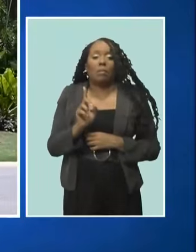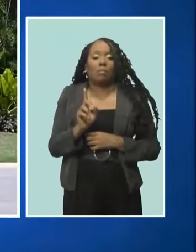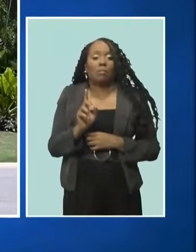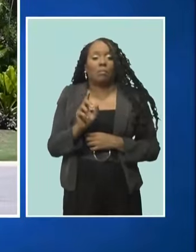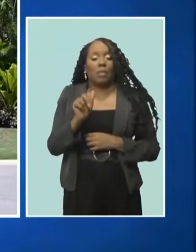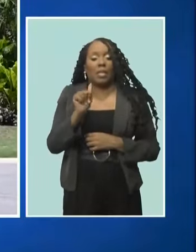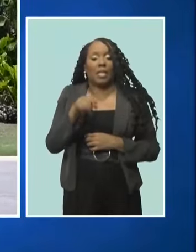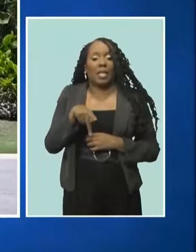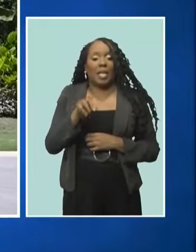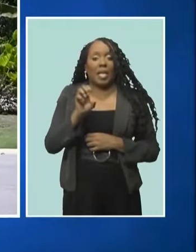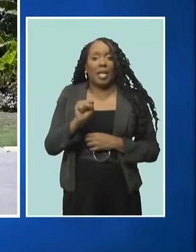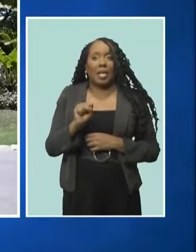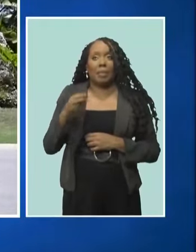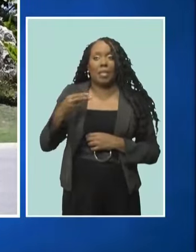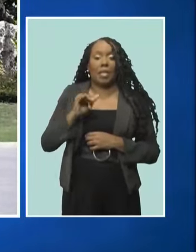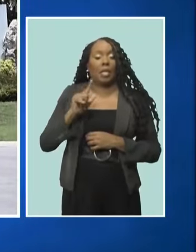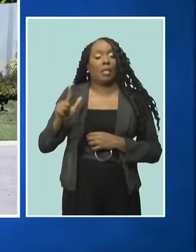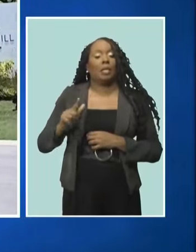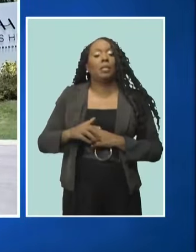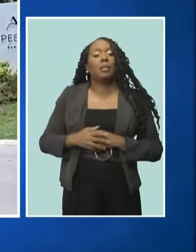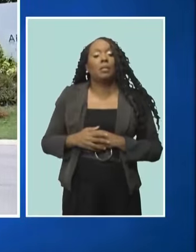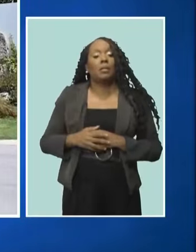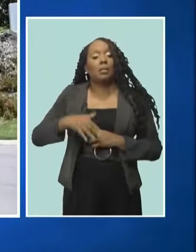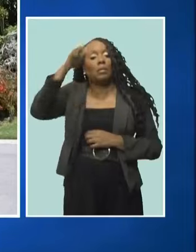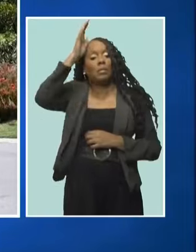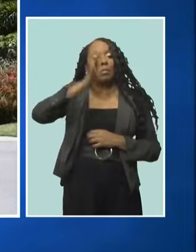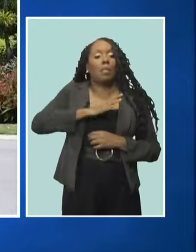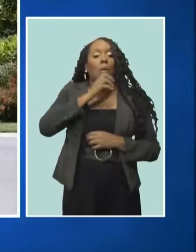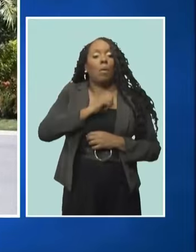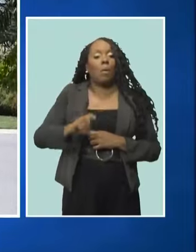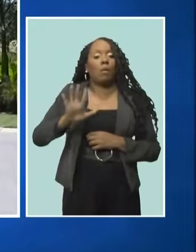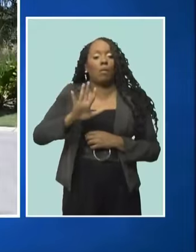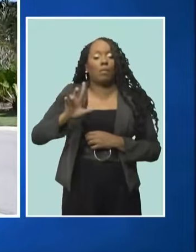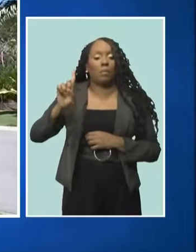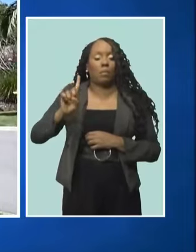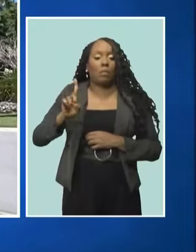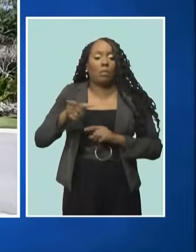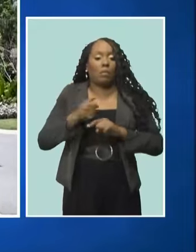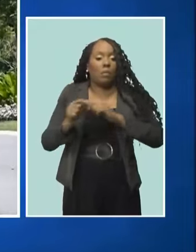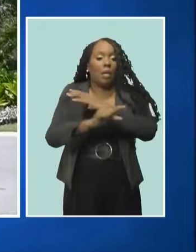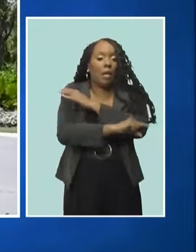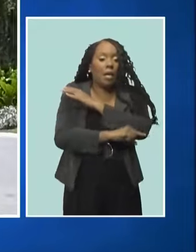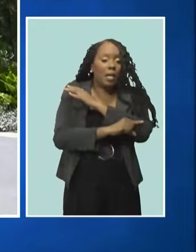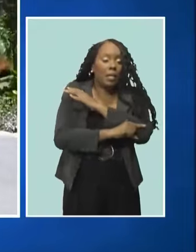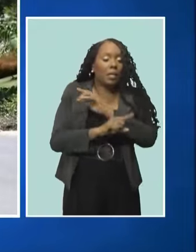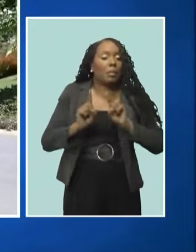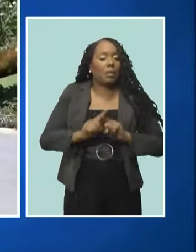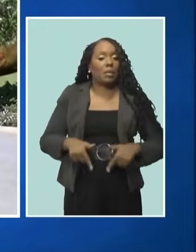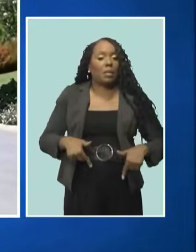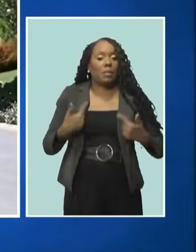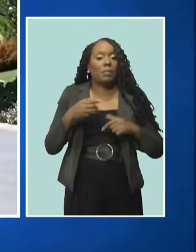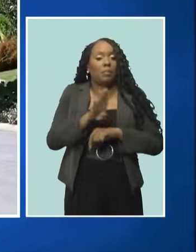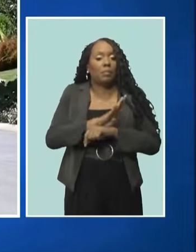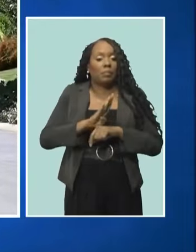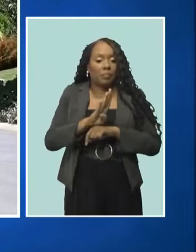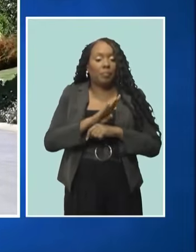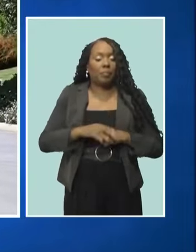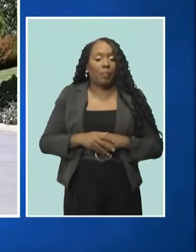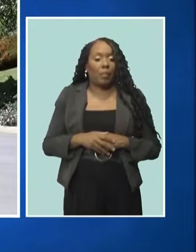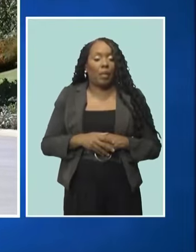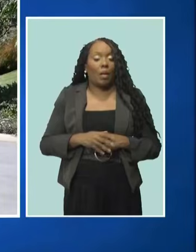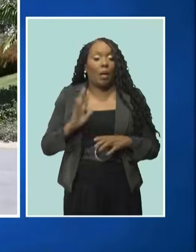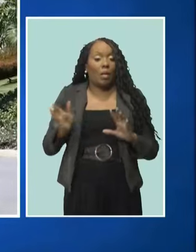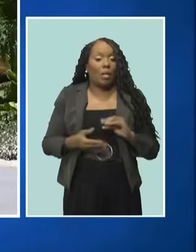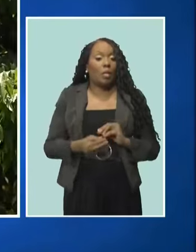morning. Reports are that the deceased, a 51-year-old Guyanese national and resident of Barbados, was one of two men